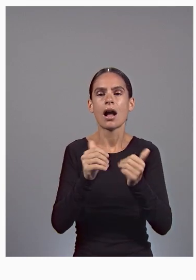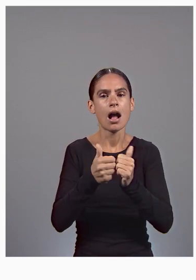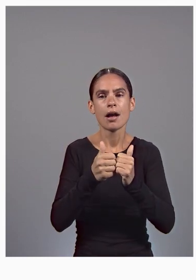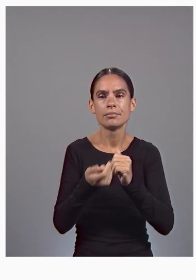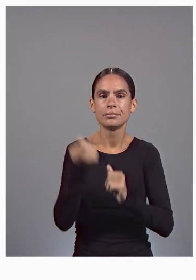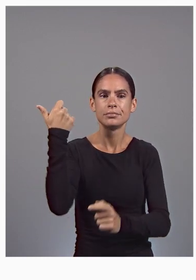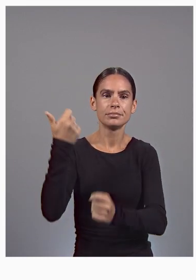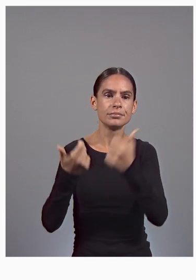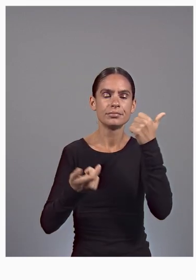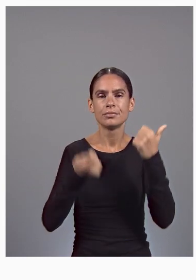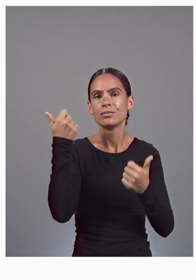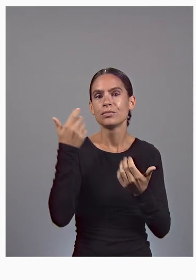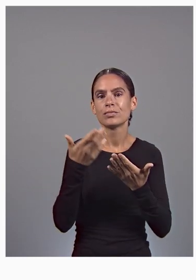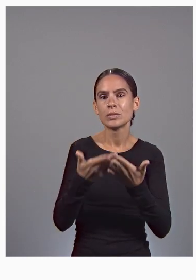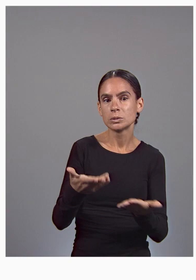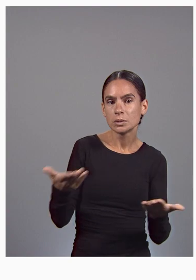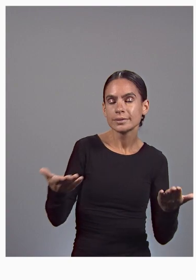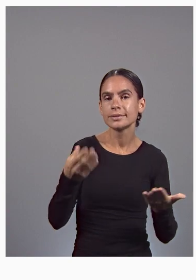their associated emissions.